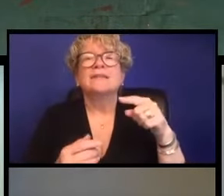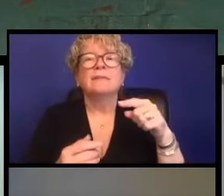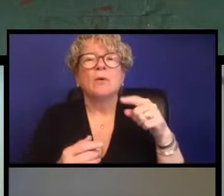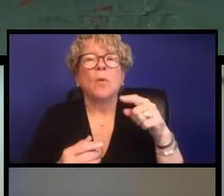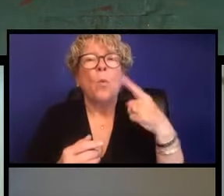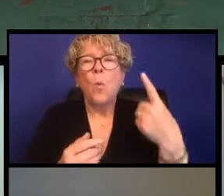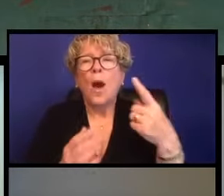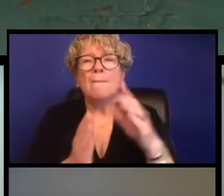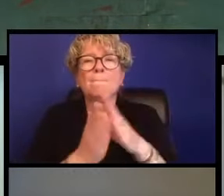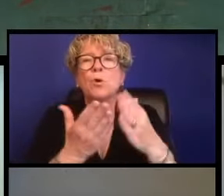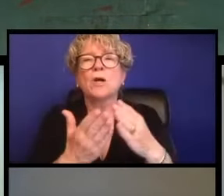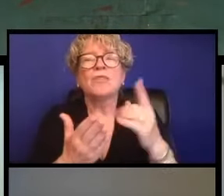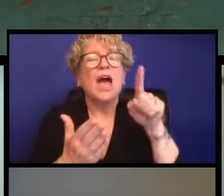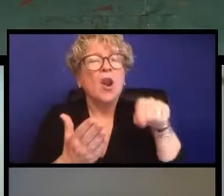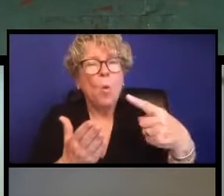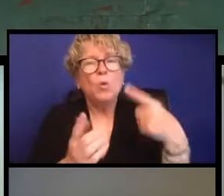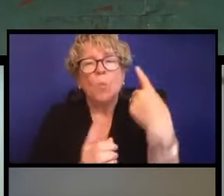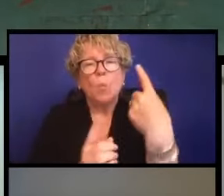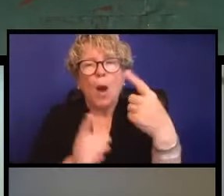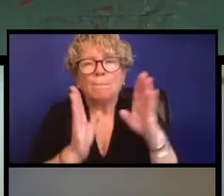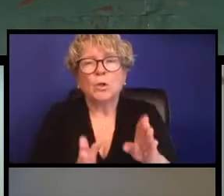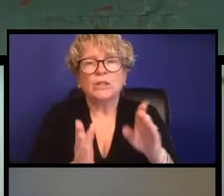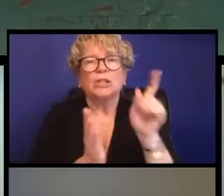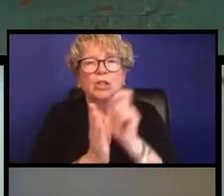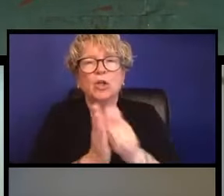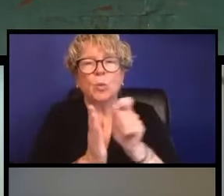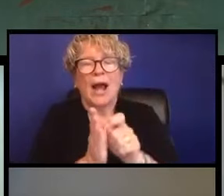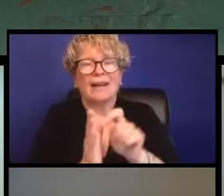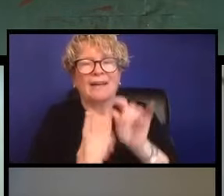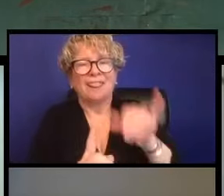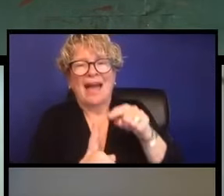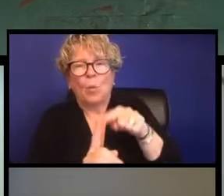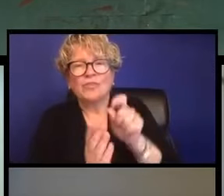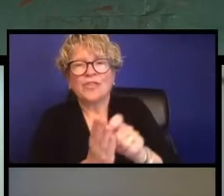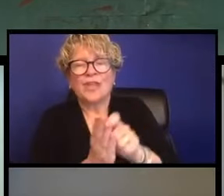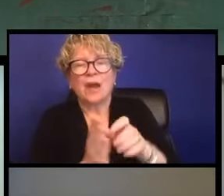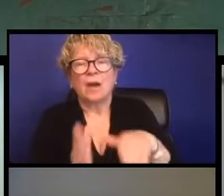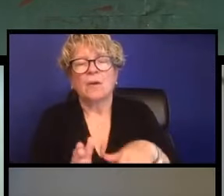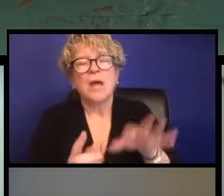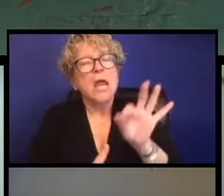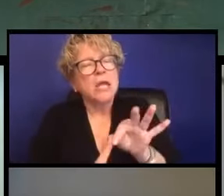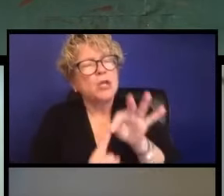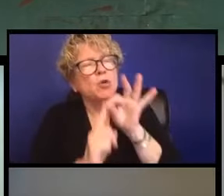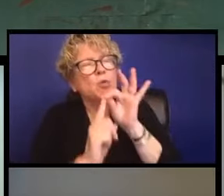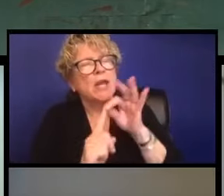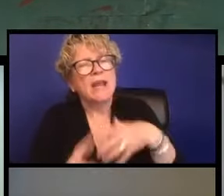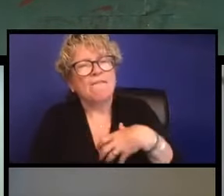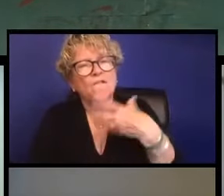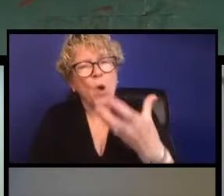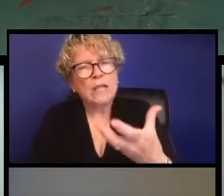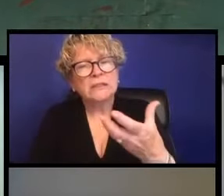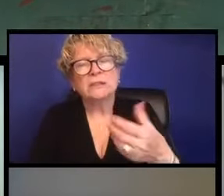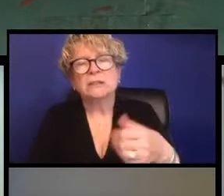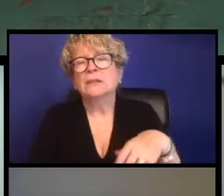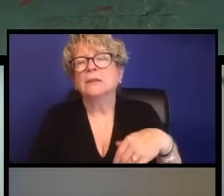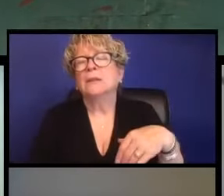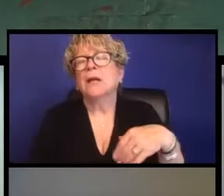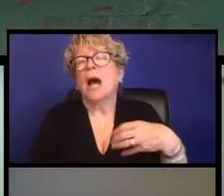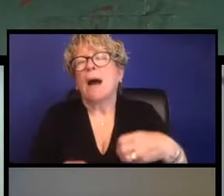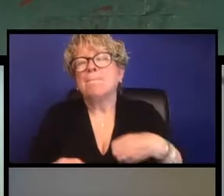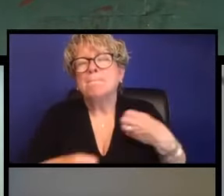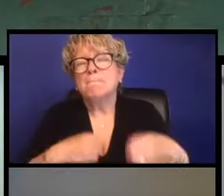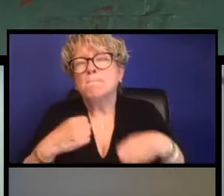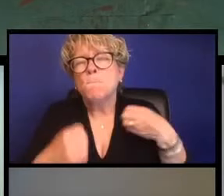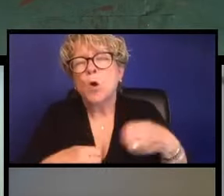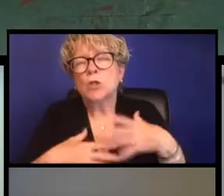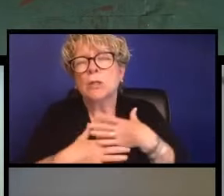that is definitely a unique voice and simultaneously gut-wrenchingly emotionally moving in places,